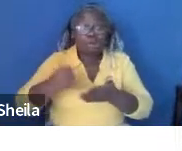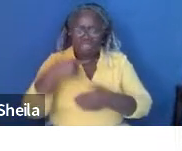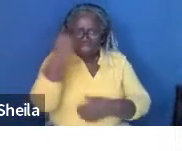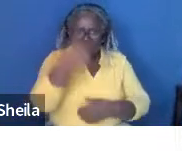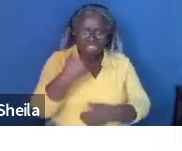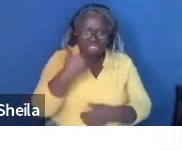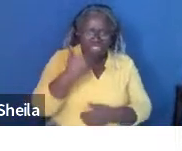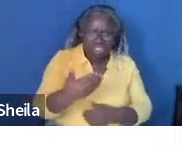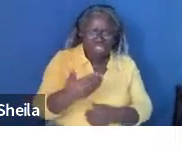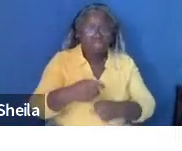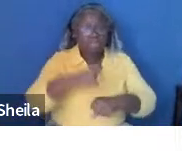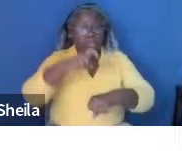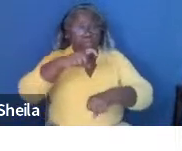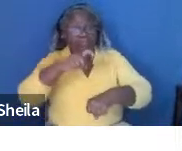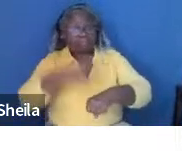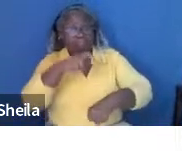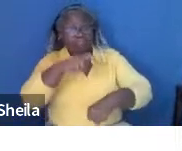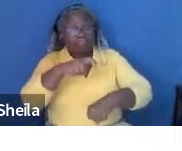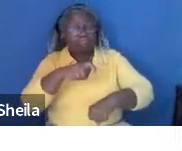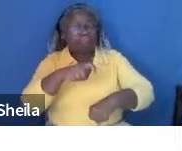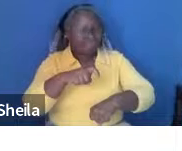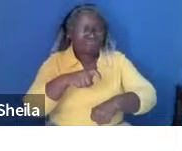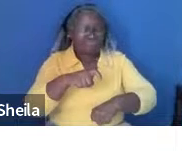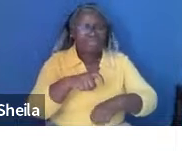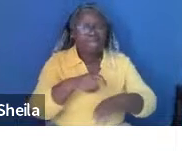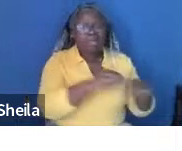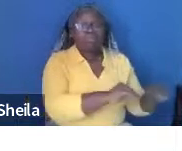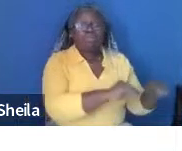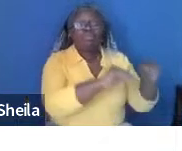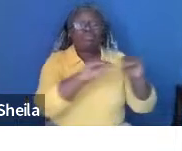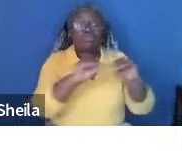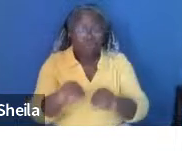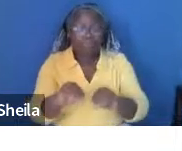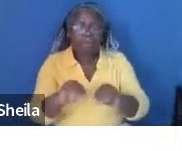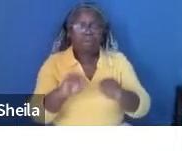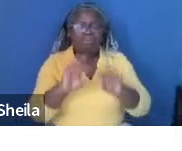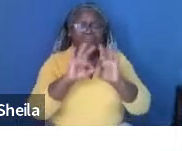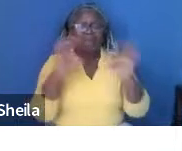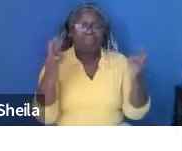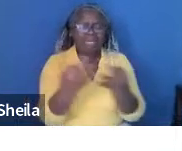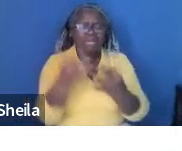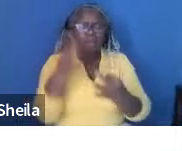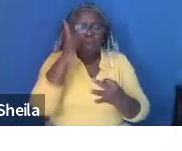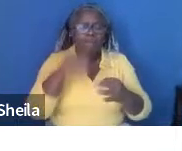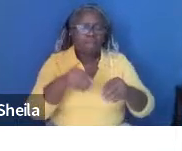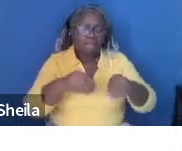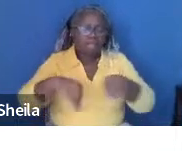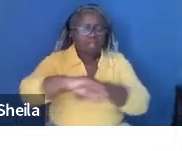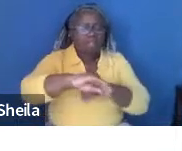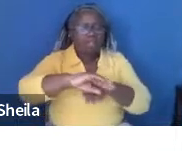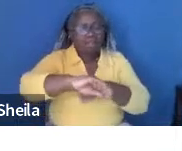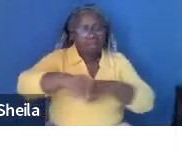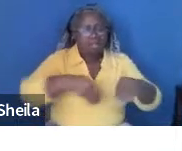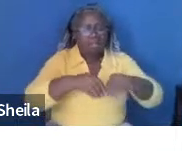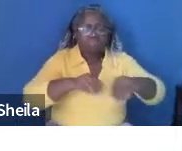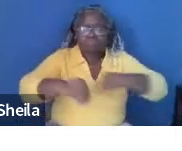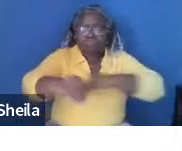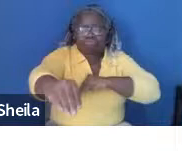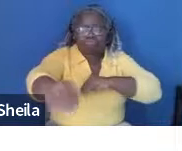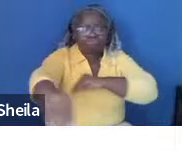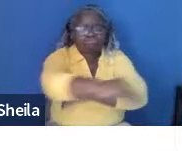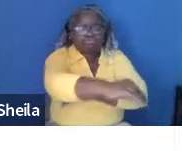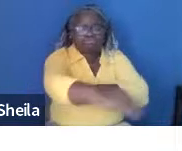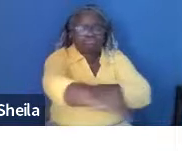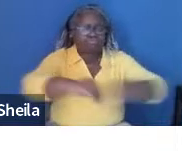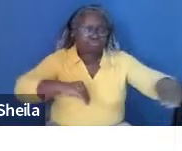families come in, they're going to move this furniture around, and that's okay. Then when that patient and their family moves out